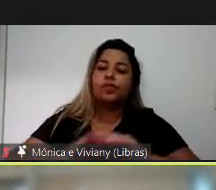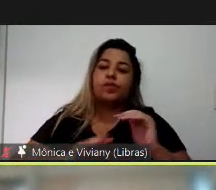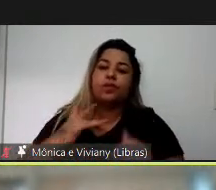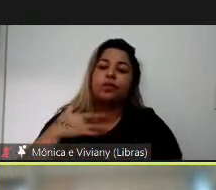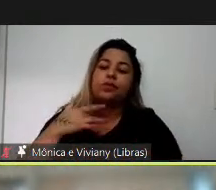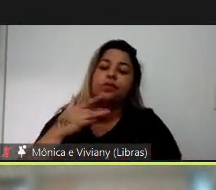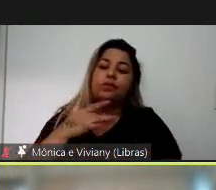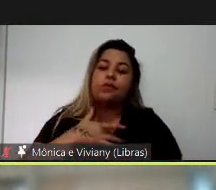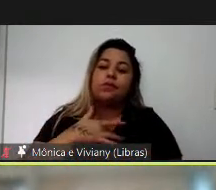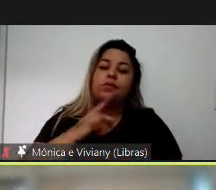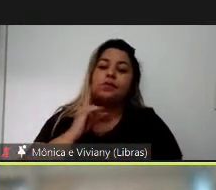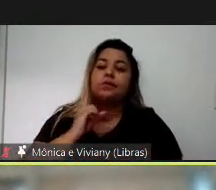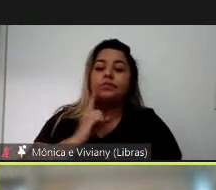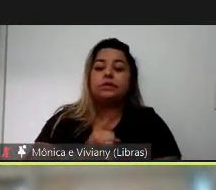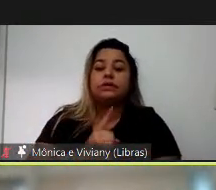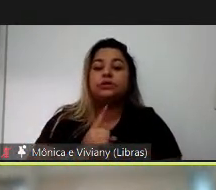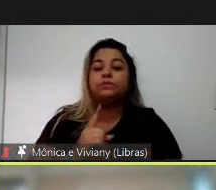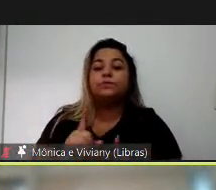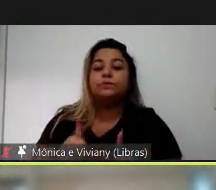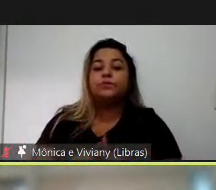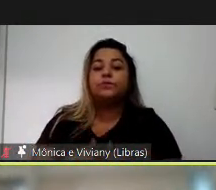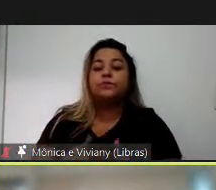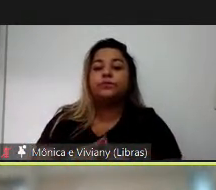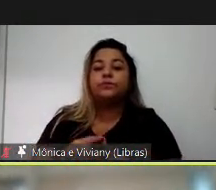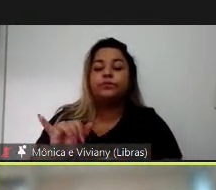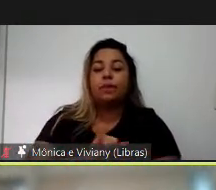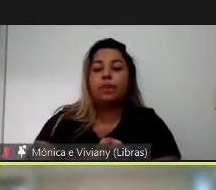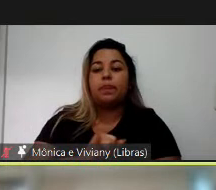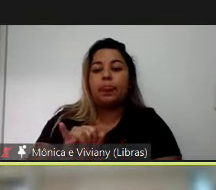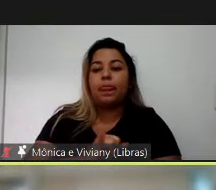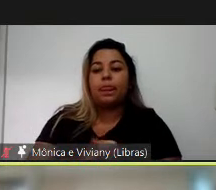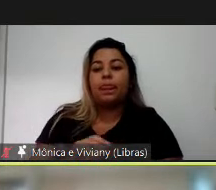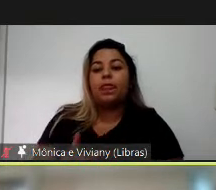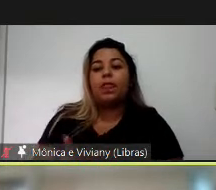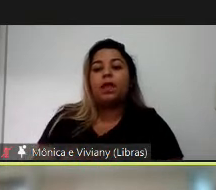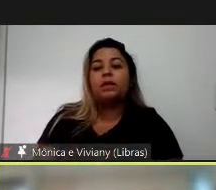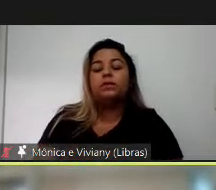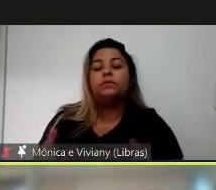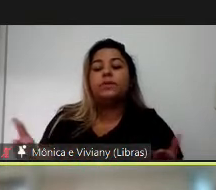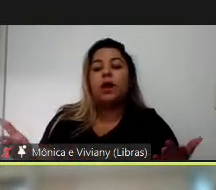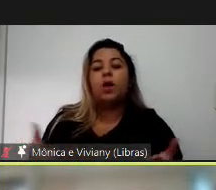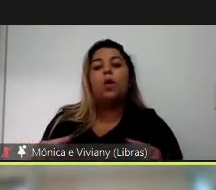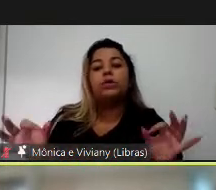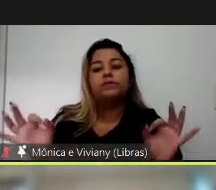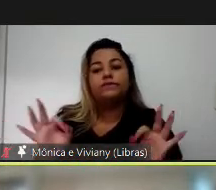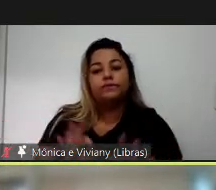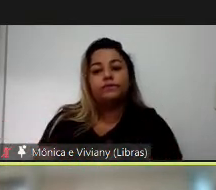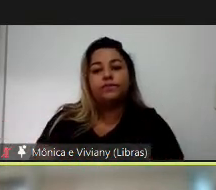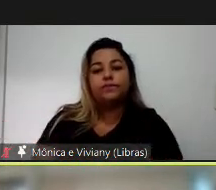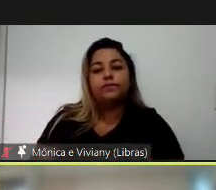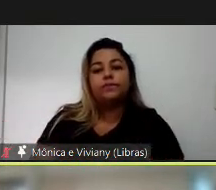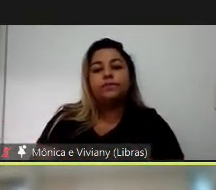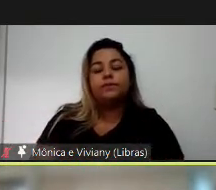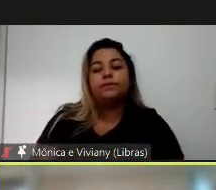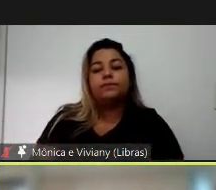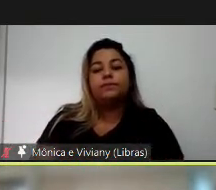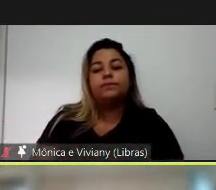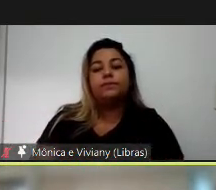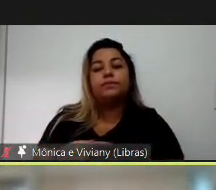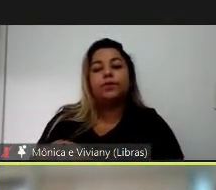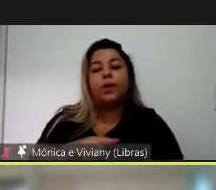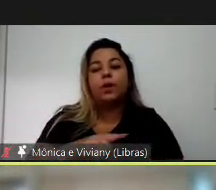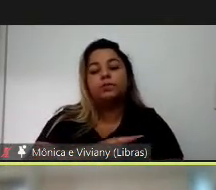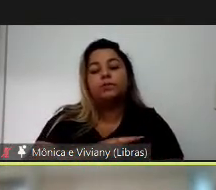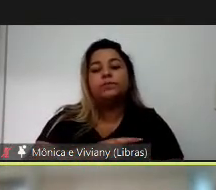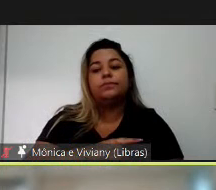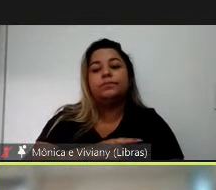health professionals to identify strategies which are more effective. And then now, finally finishing,